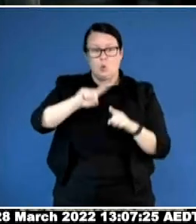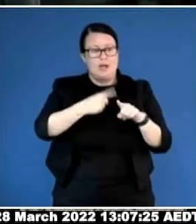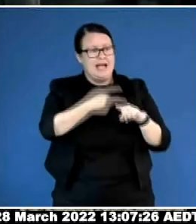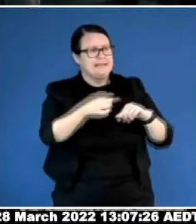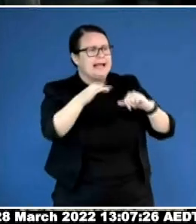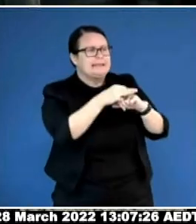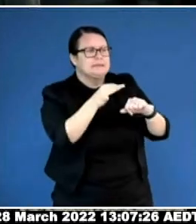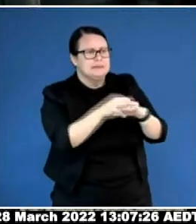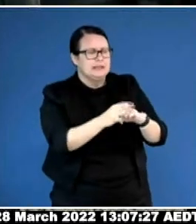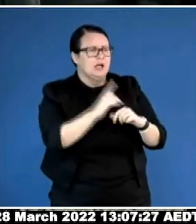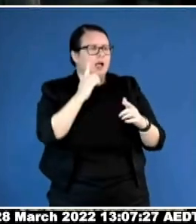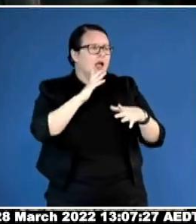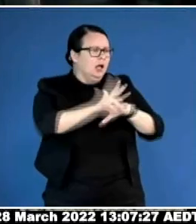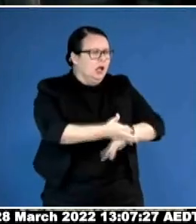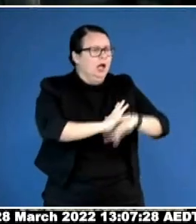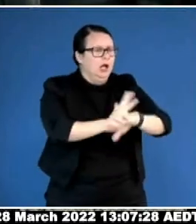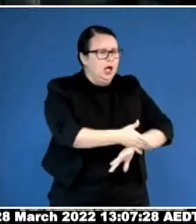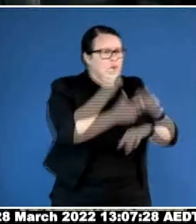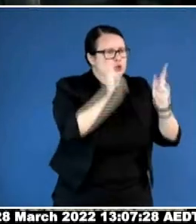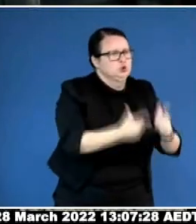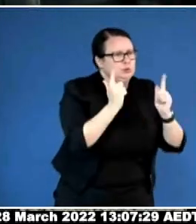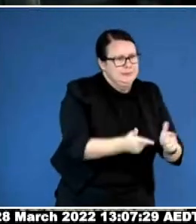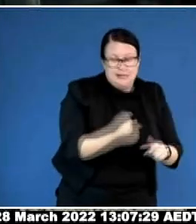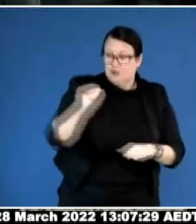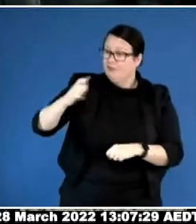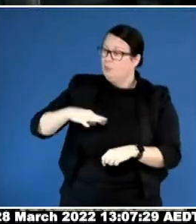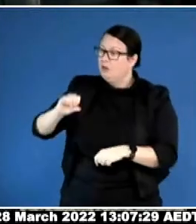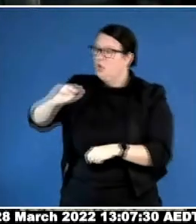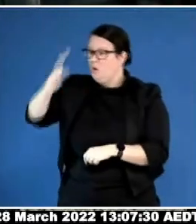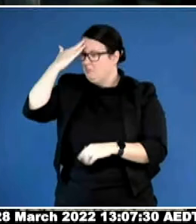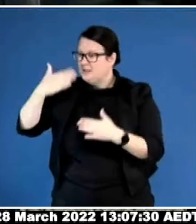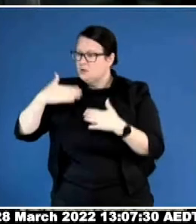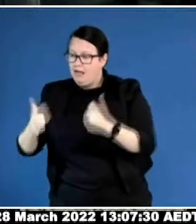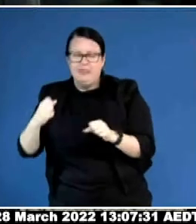far and that your mental health was the cause of his offending.